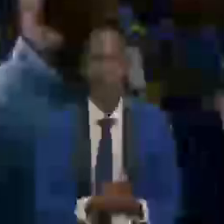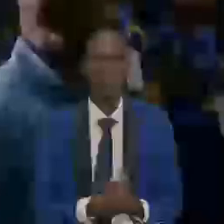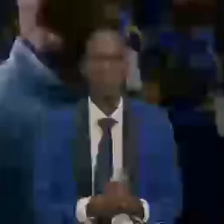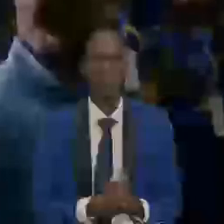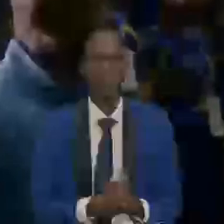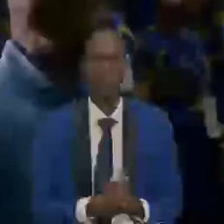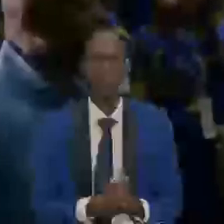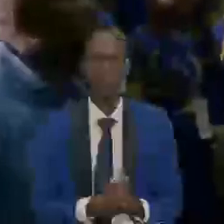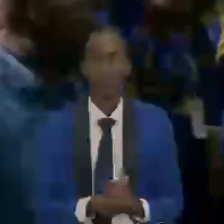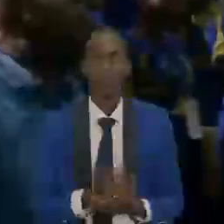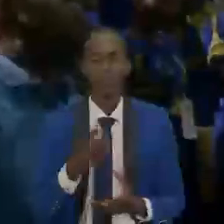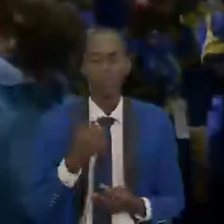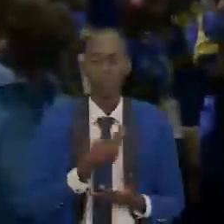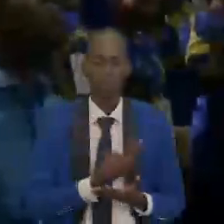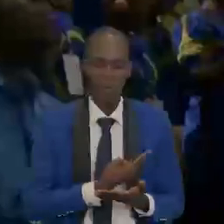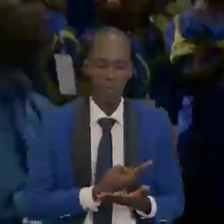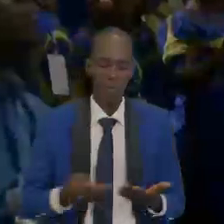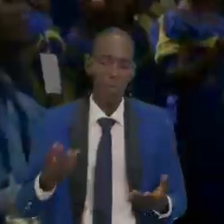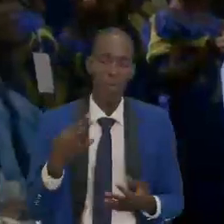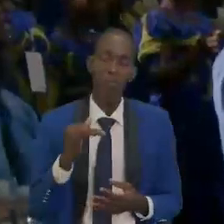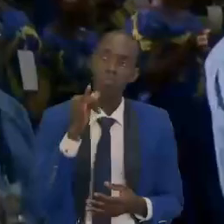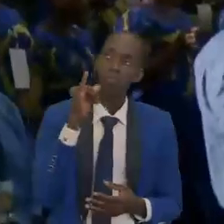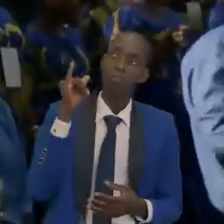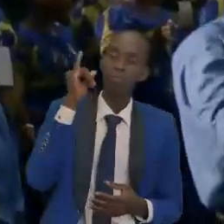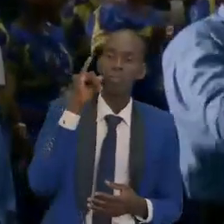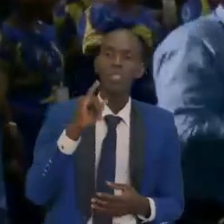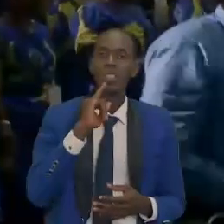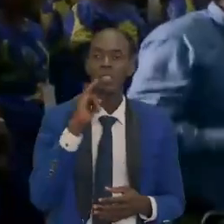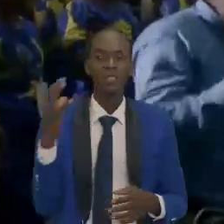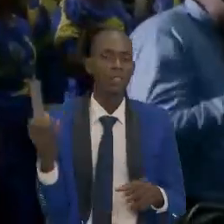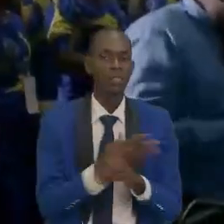the failure of yesterday is gone